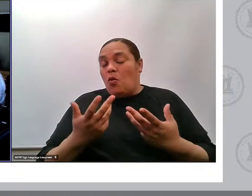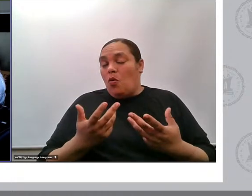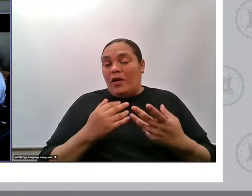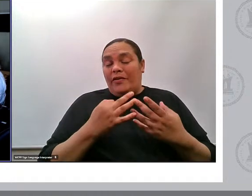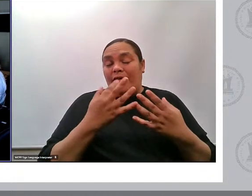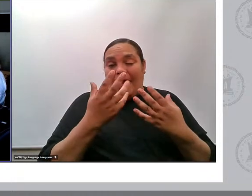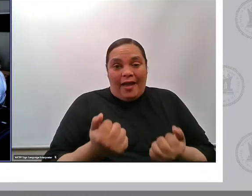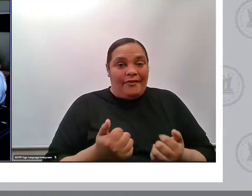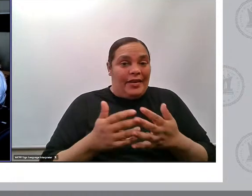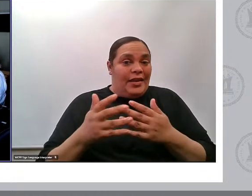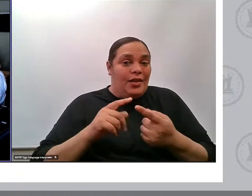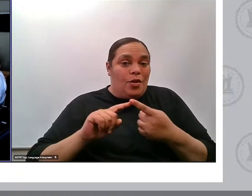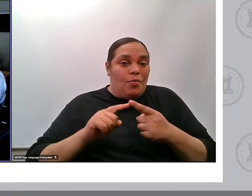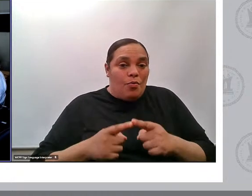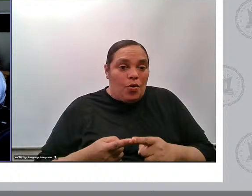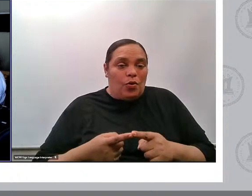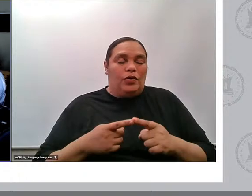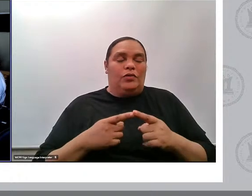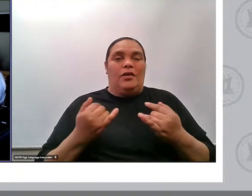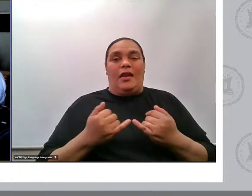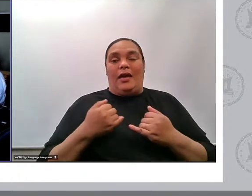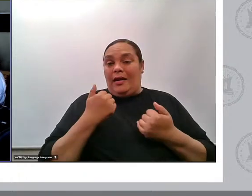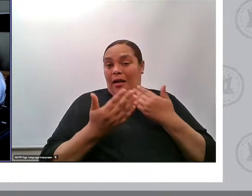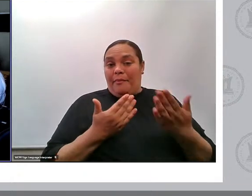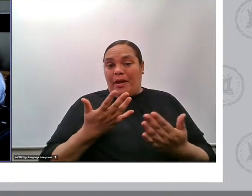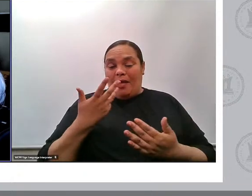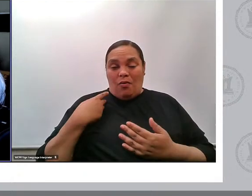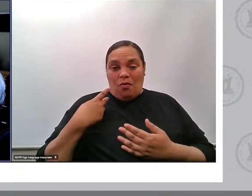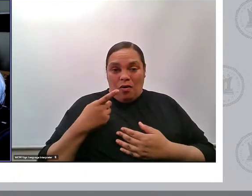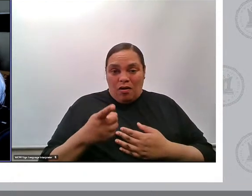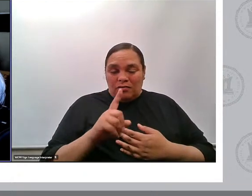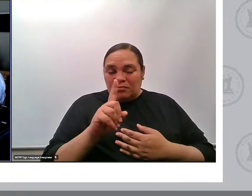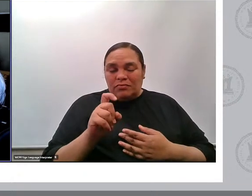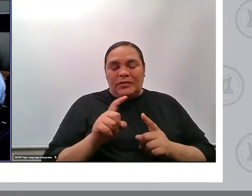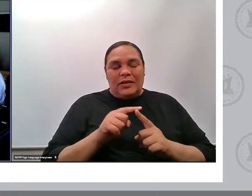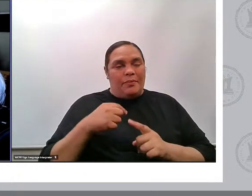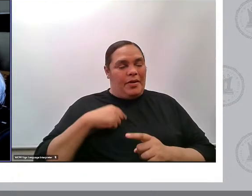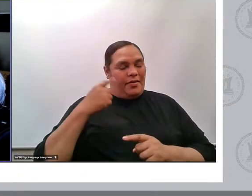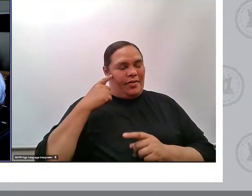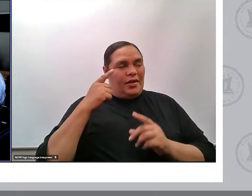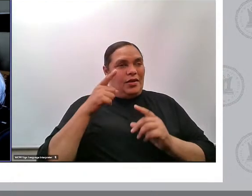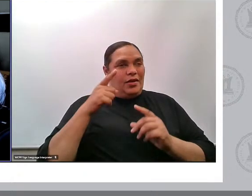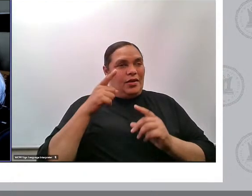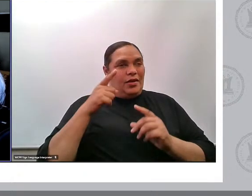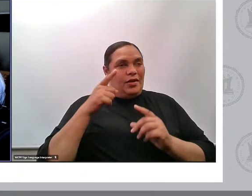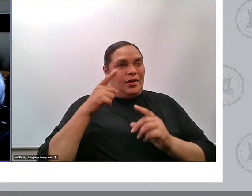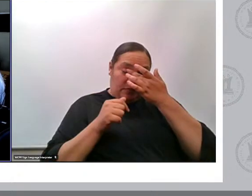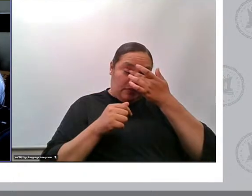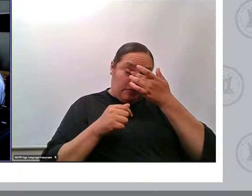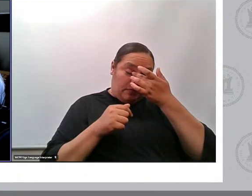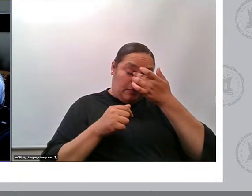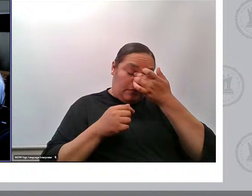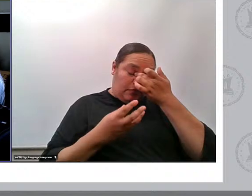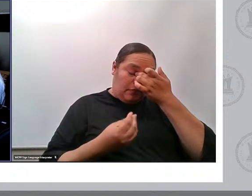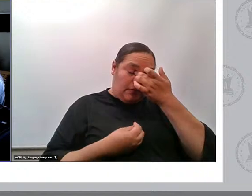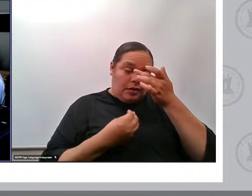any point sort of applied it? And I'm thinking you speak about a younger pool or